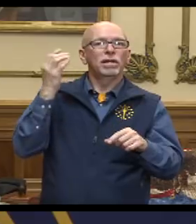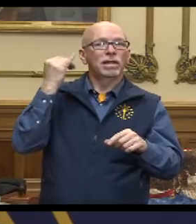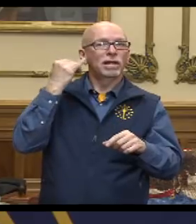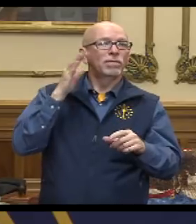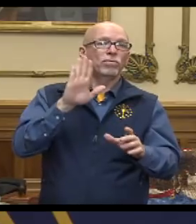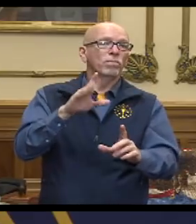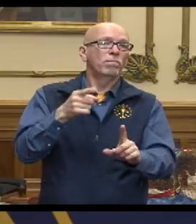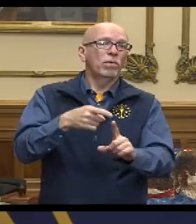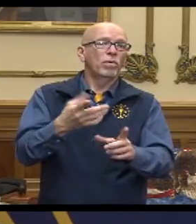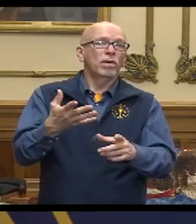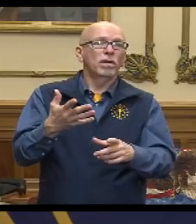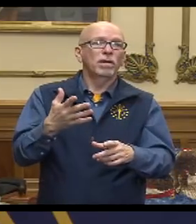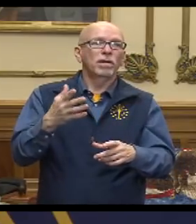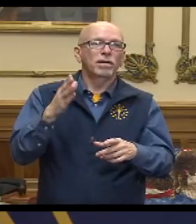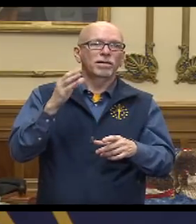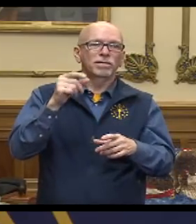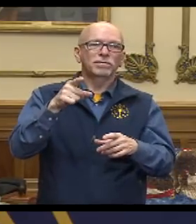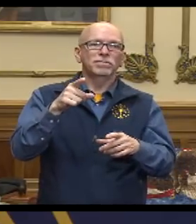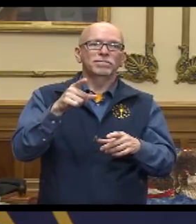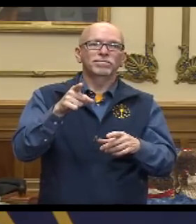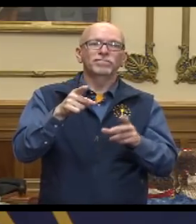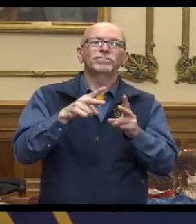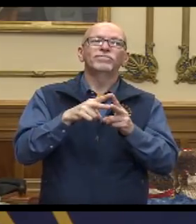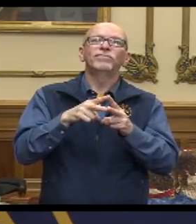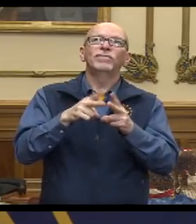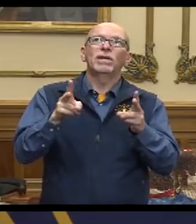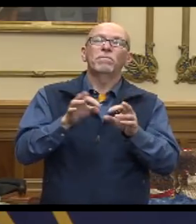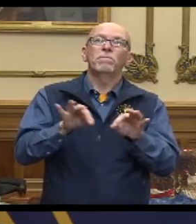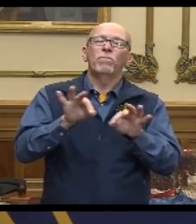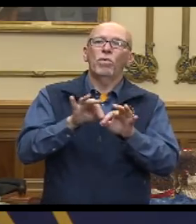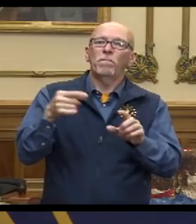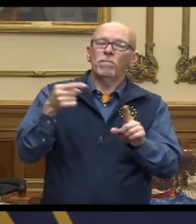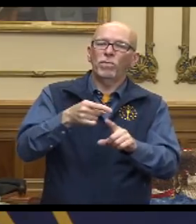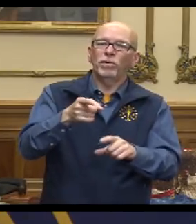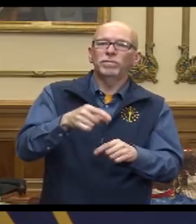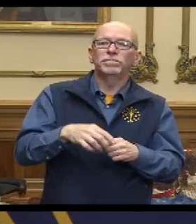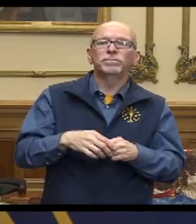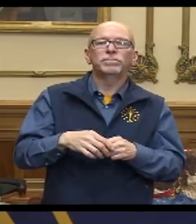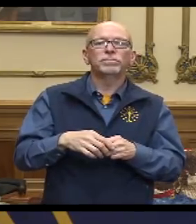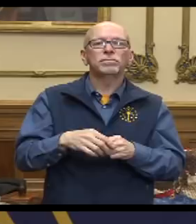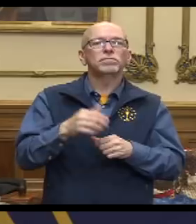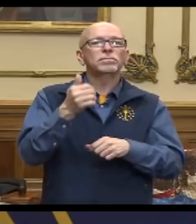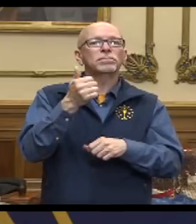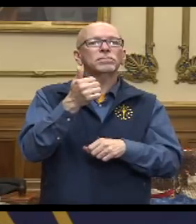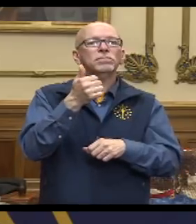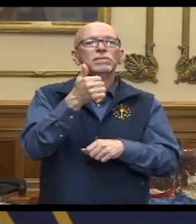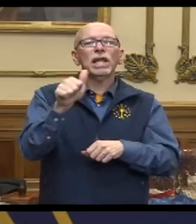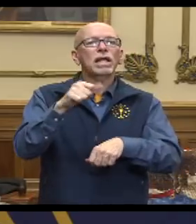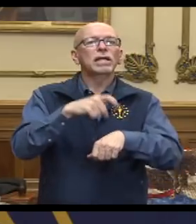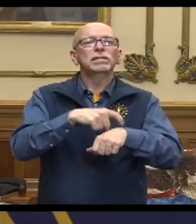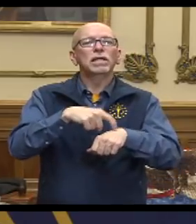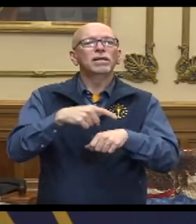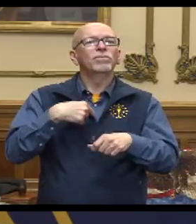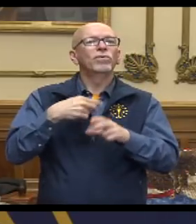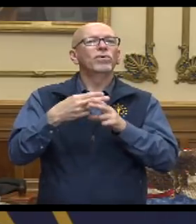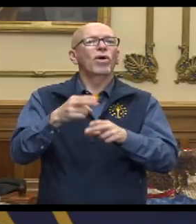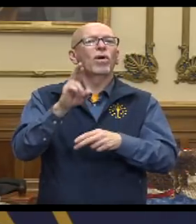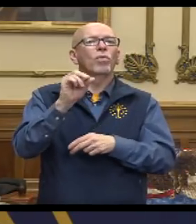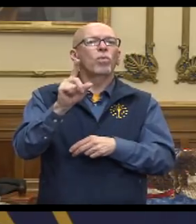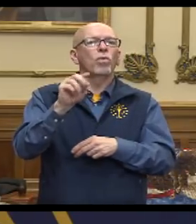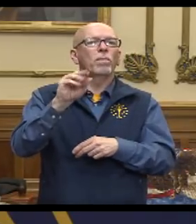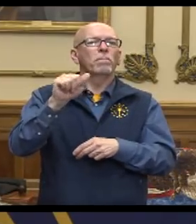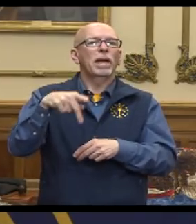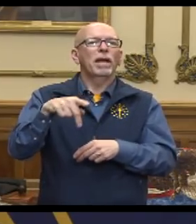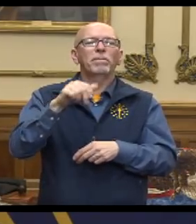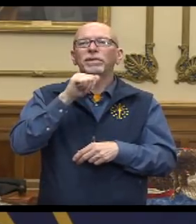to your point, and that's a very, very, very important point, at any point, this is why we call it a roadmap. It's not just